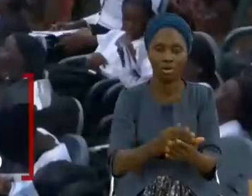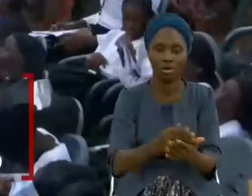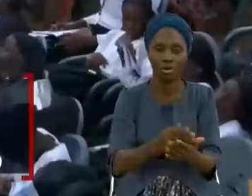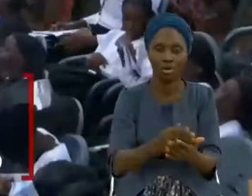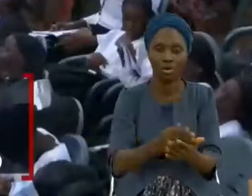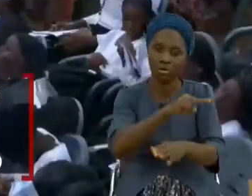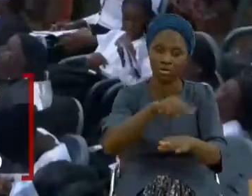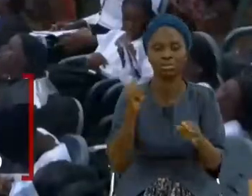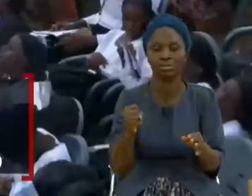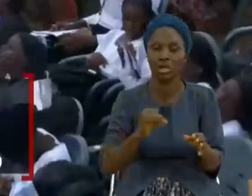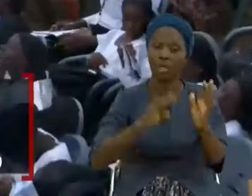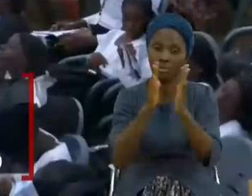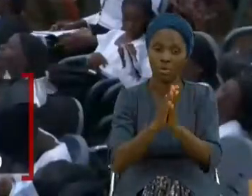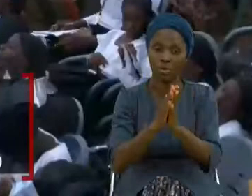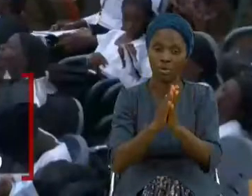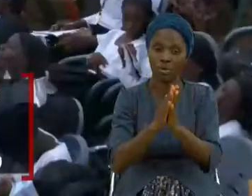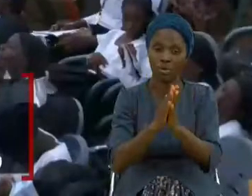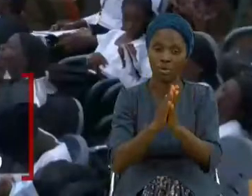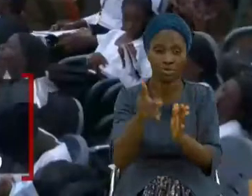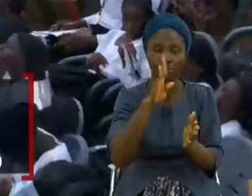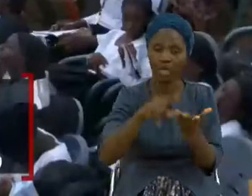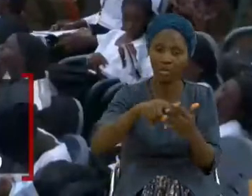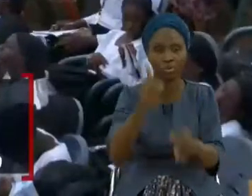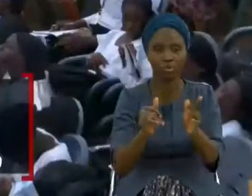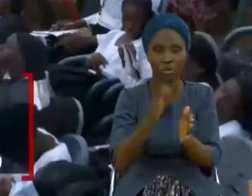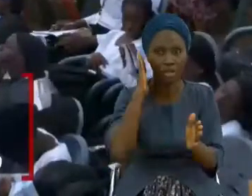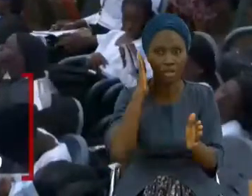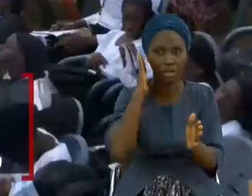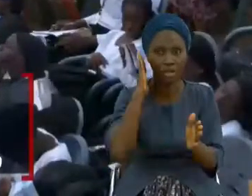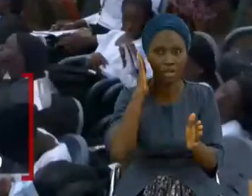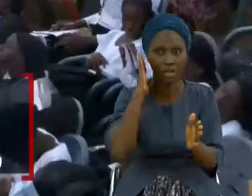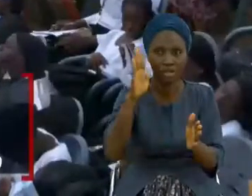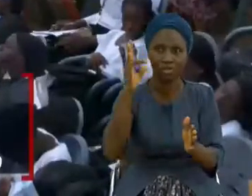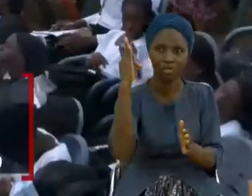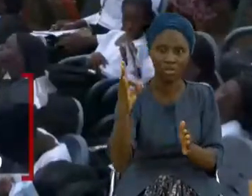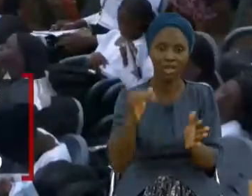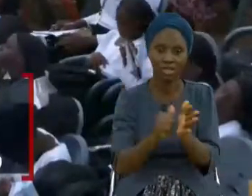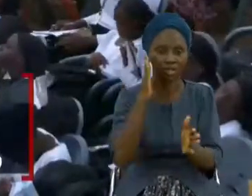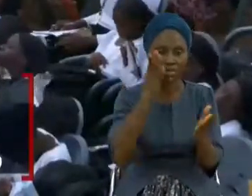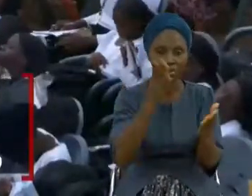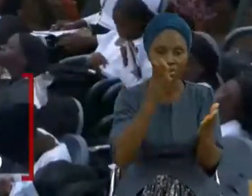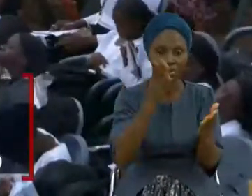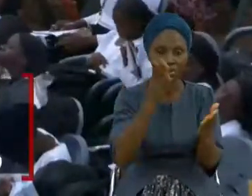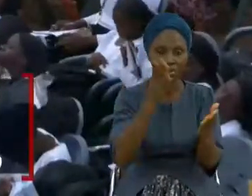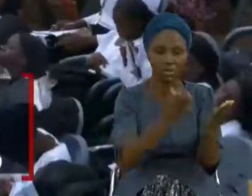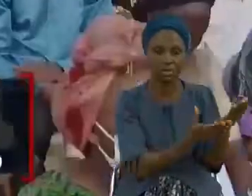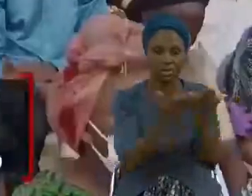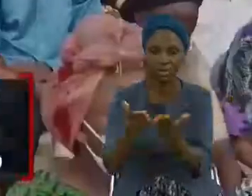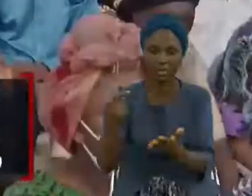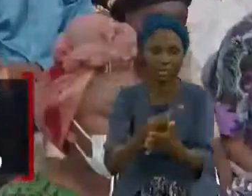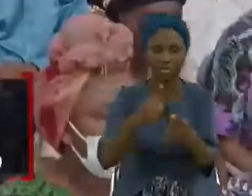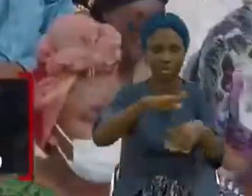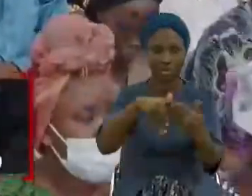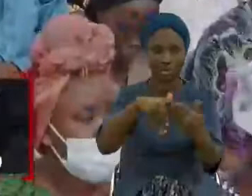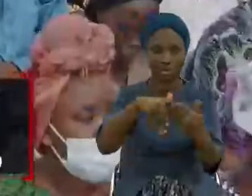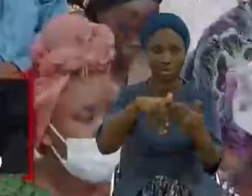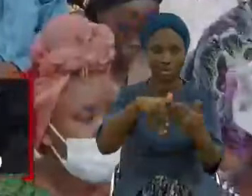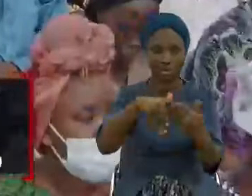people that are taking the gospel to all nations in jesus name